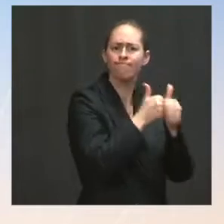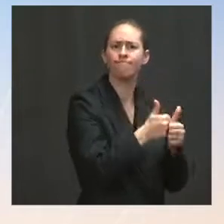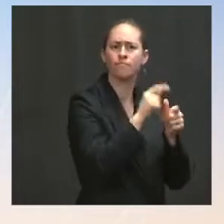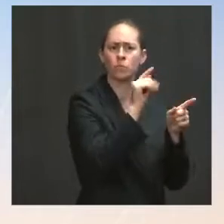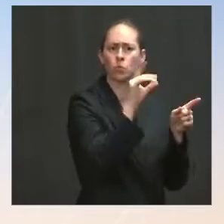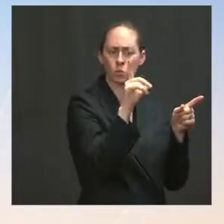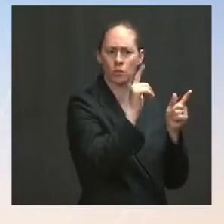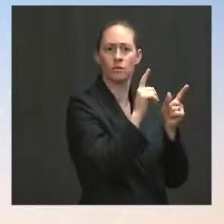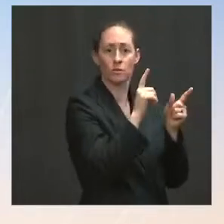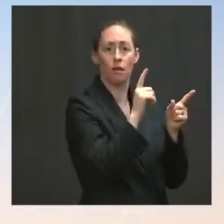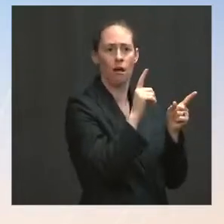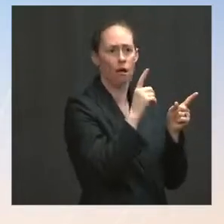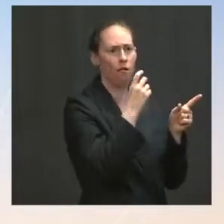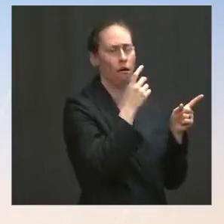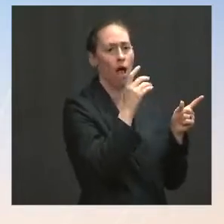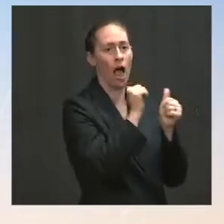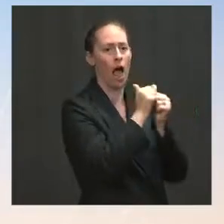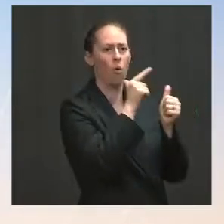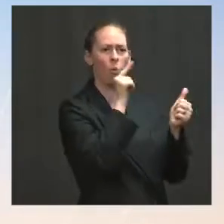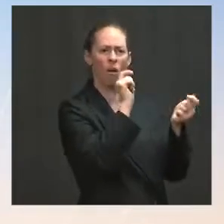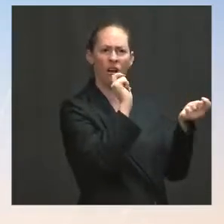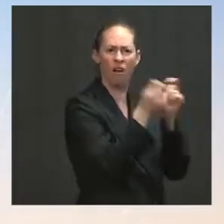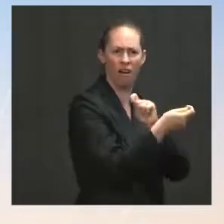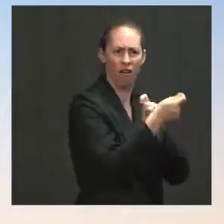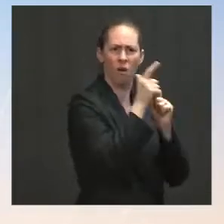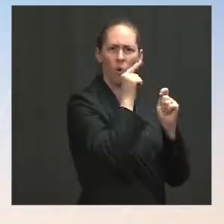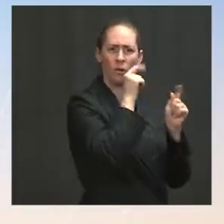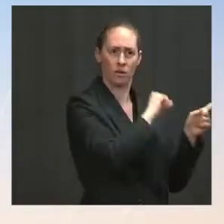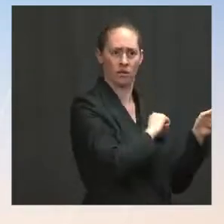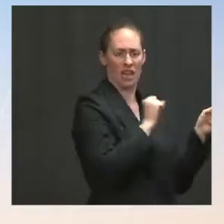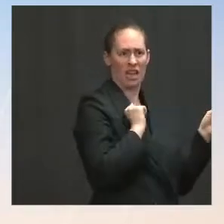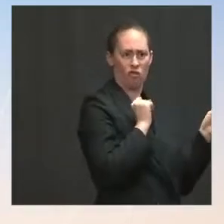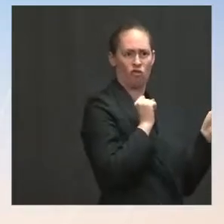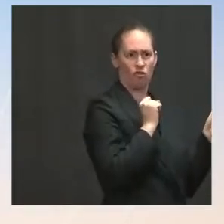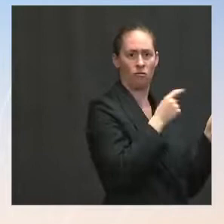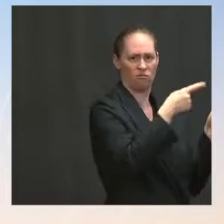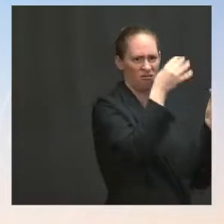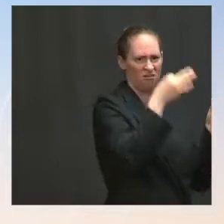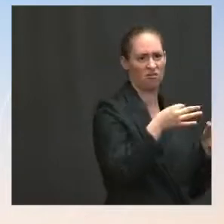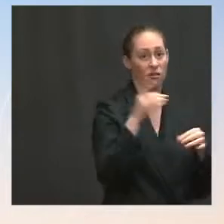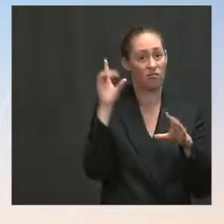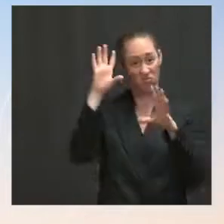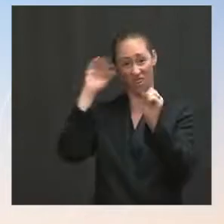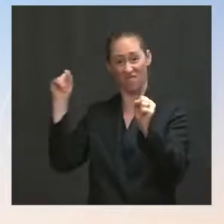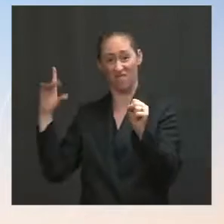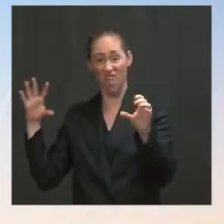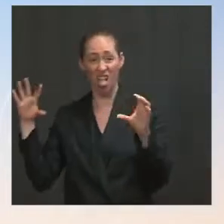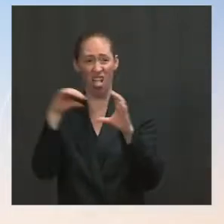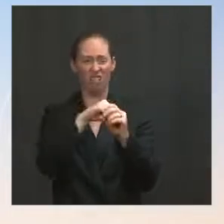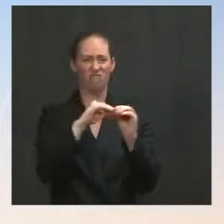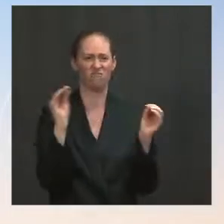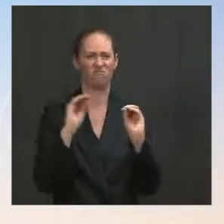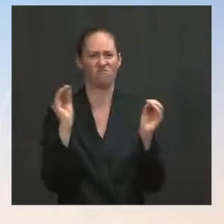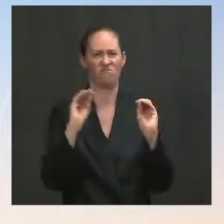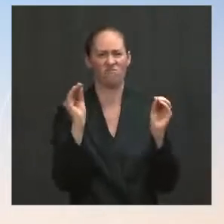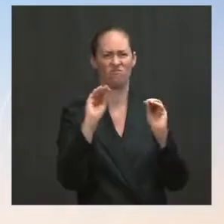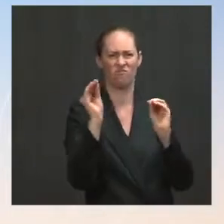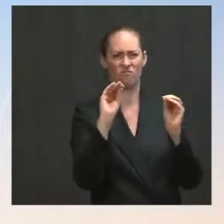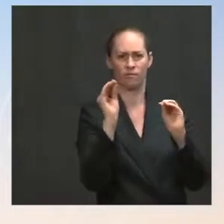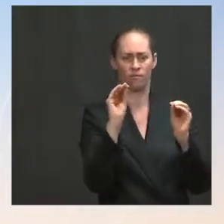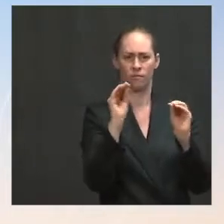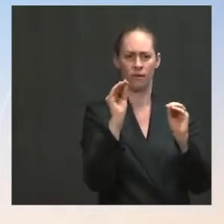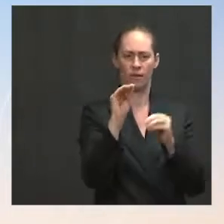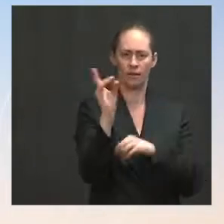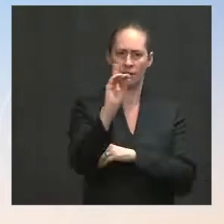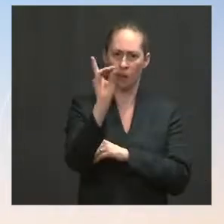of the Senate, not by this president or any president, frankly, moving forward. And it requires every single Democrat